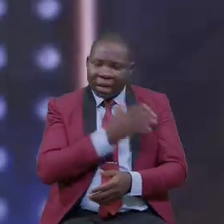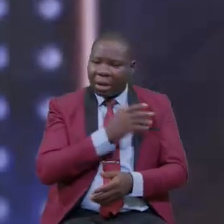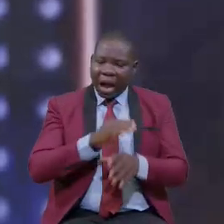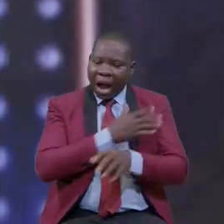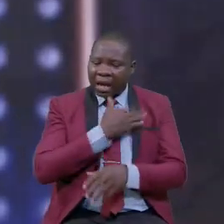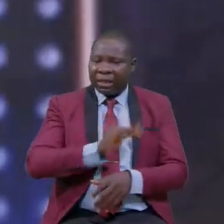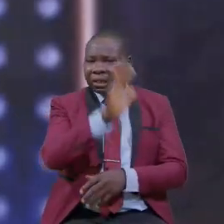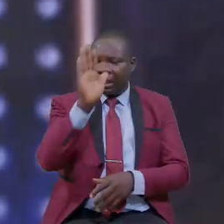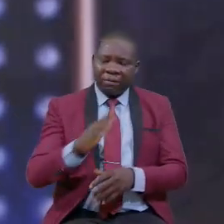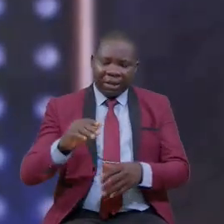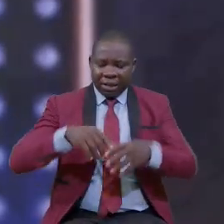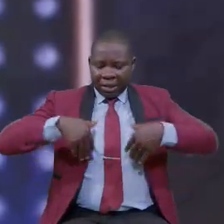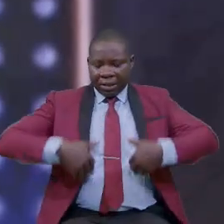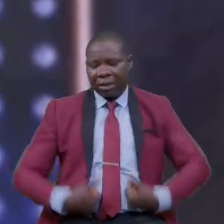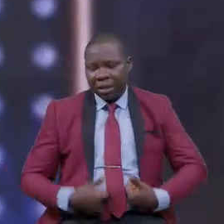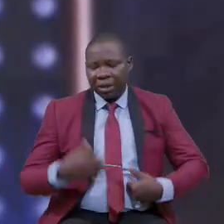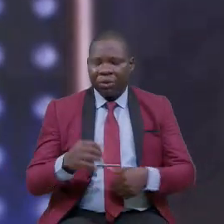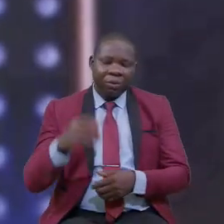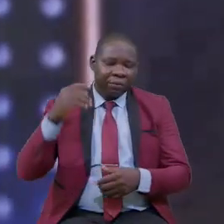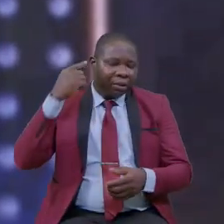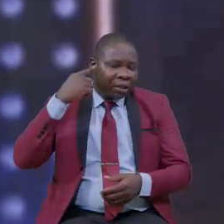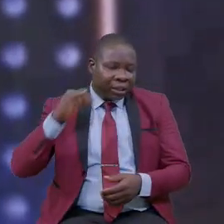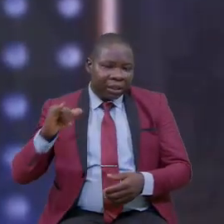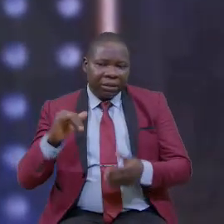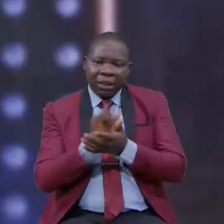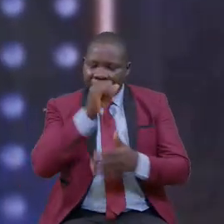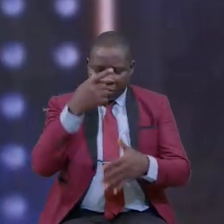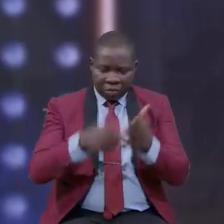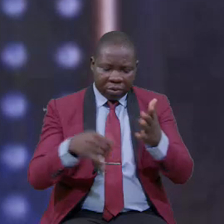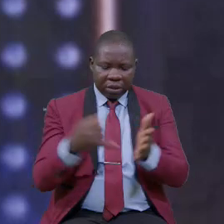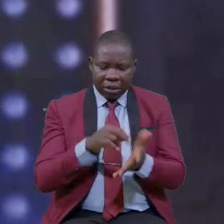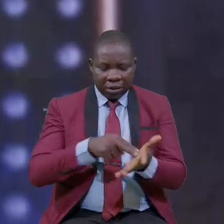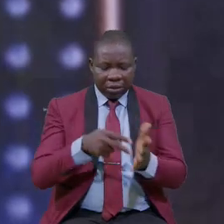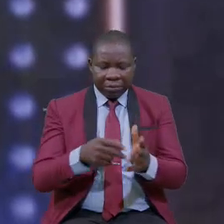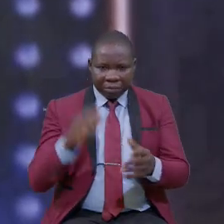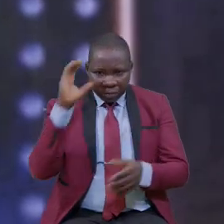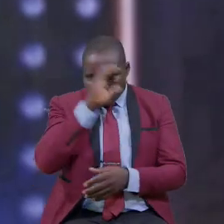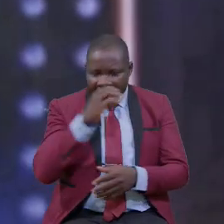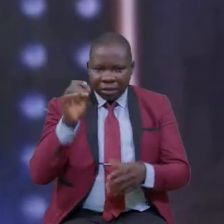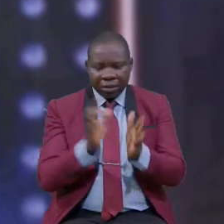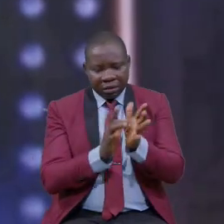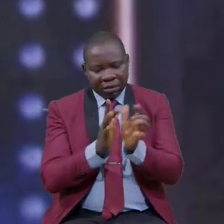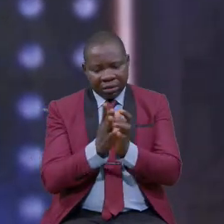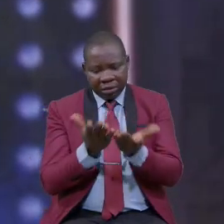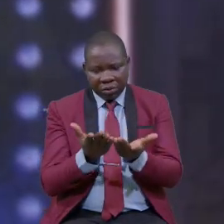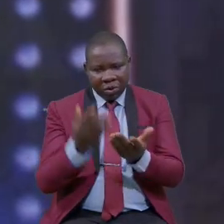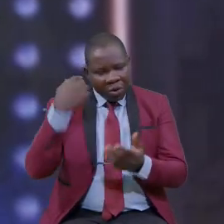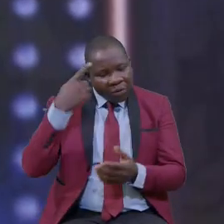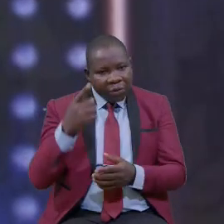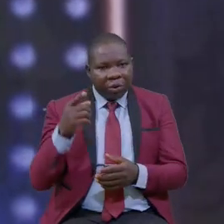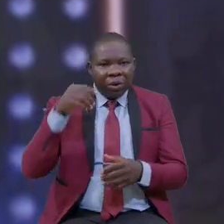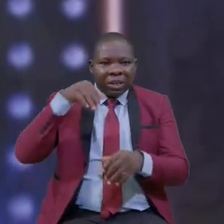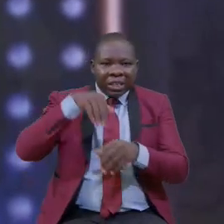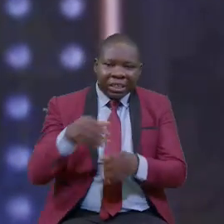hearing that's what it means such the Scriptures it says for in them you think you have